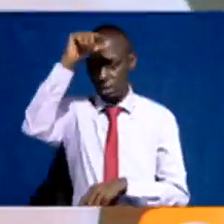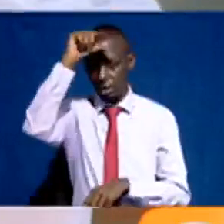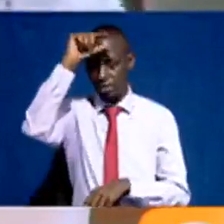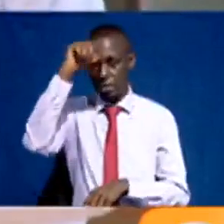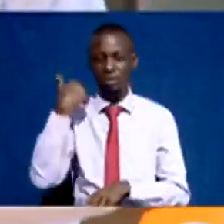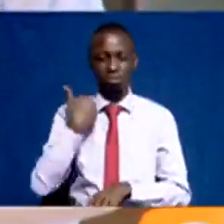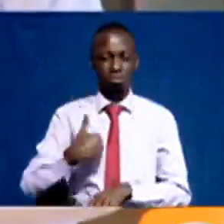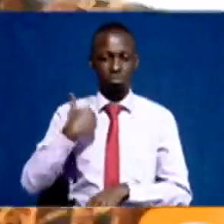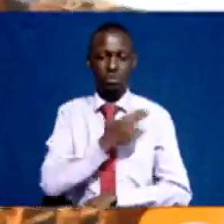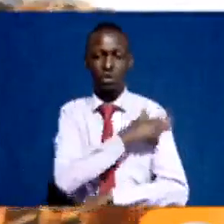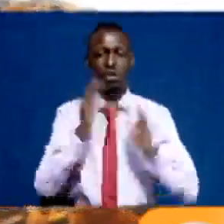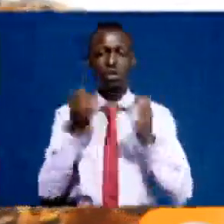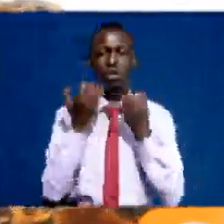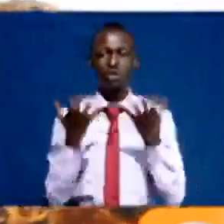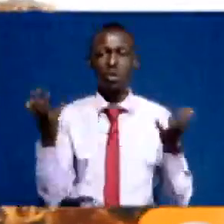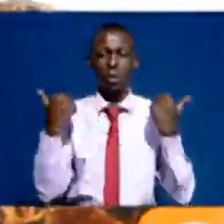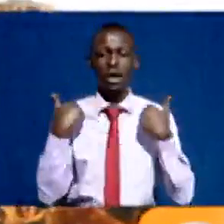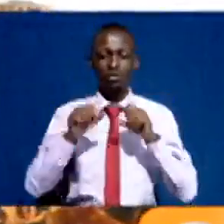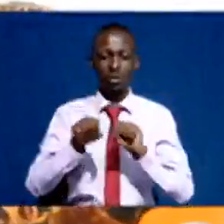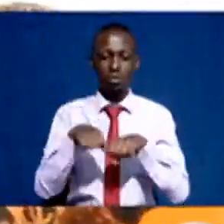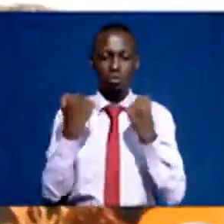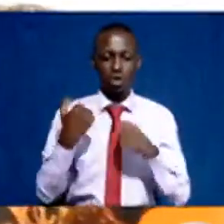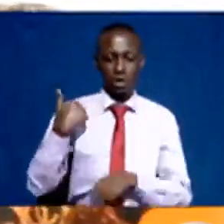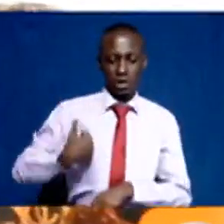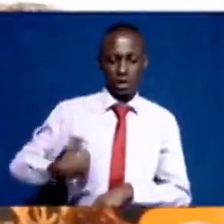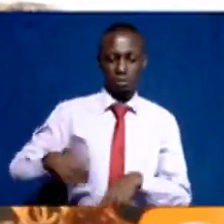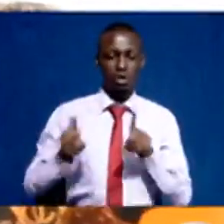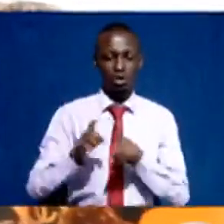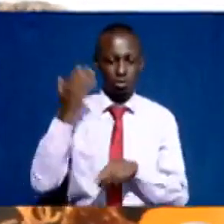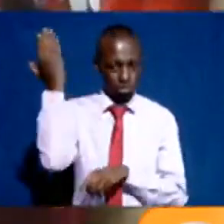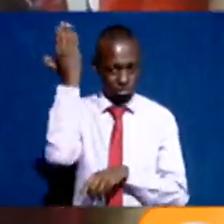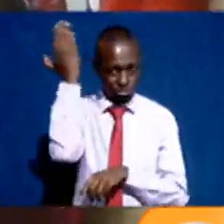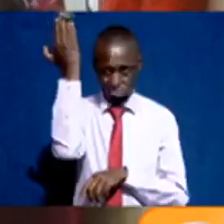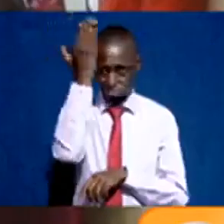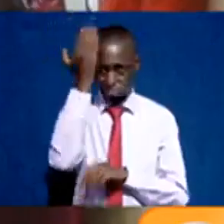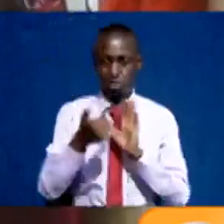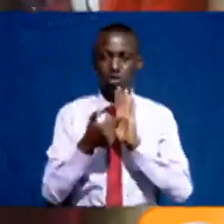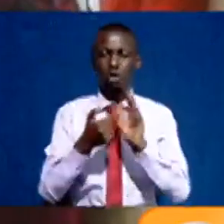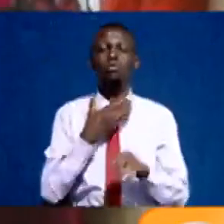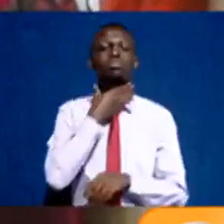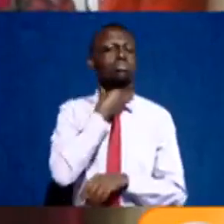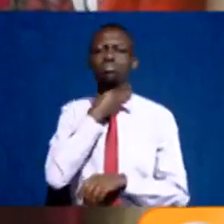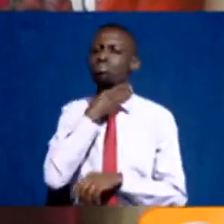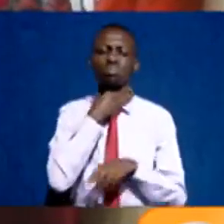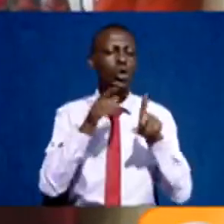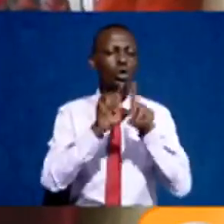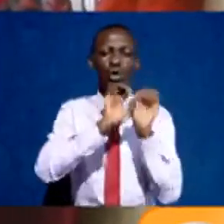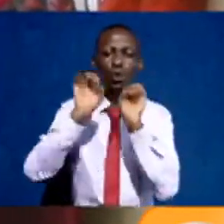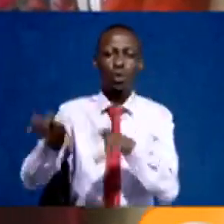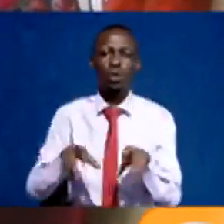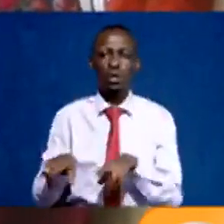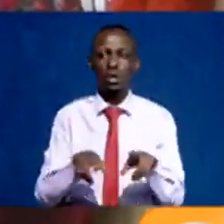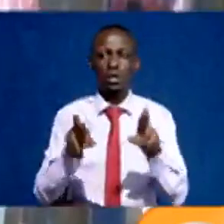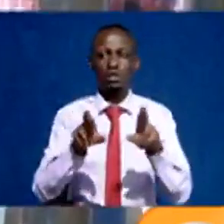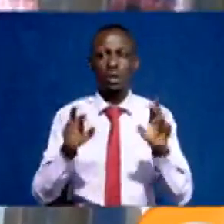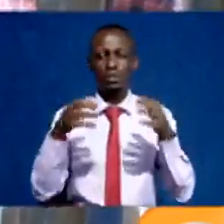Odwal said the body had fractured ribs and head injuries, indicating strangulation and being thrown into a river. Muthiani's